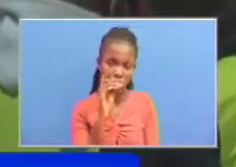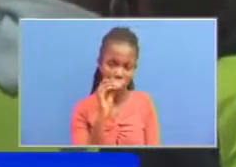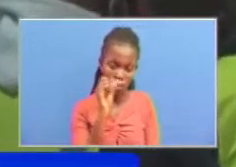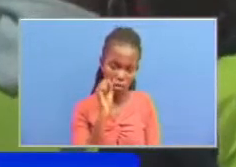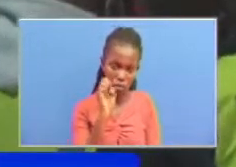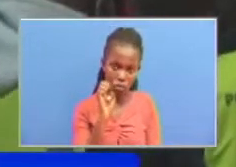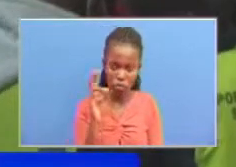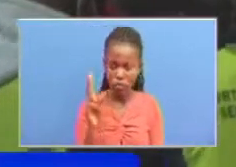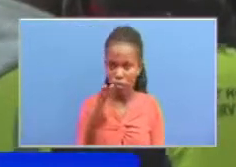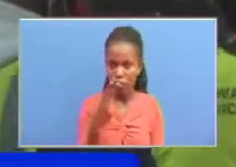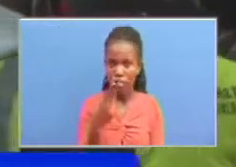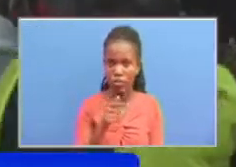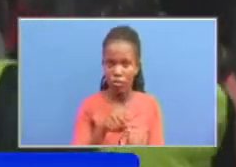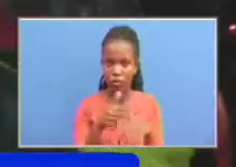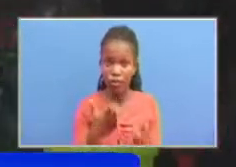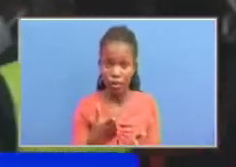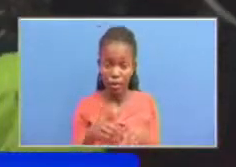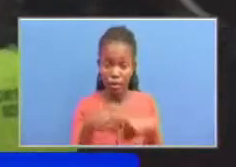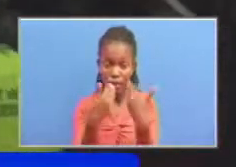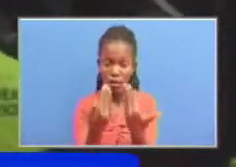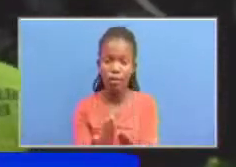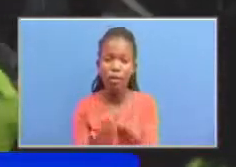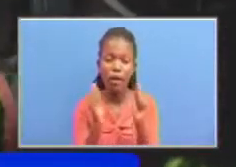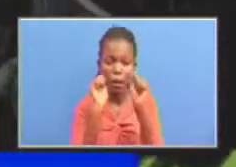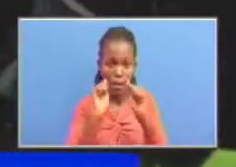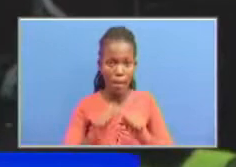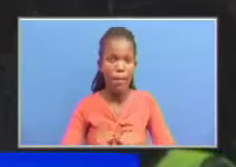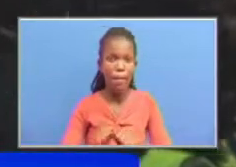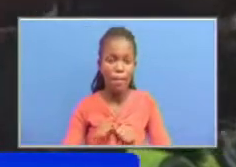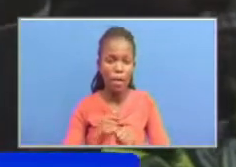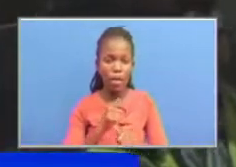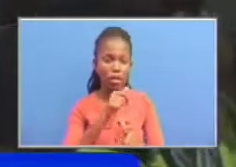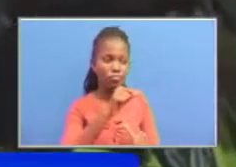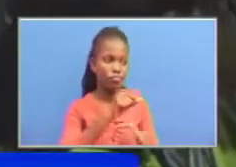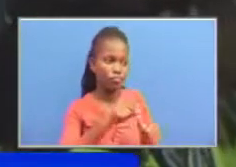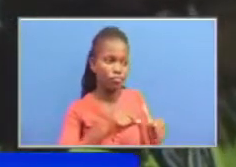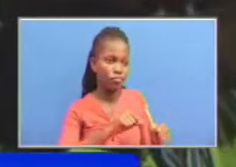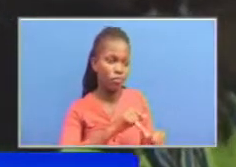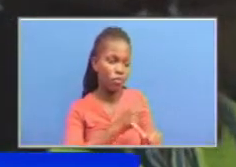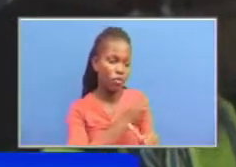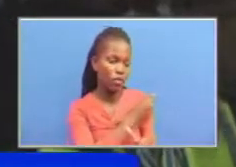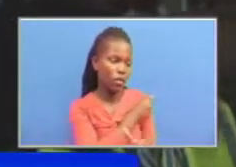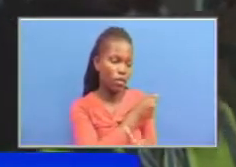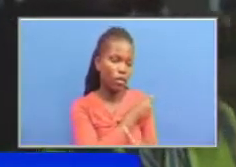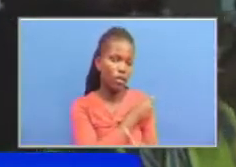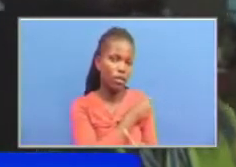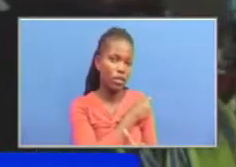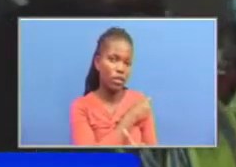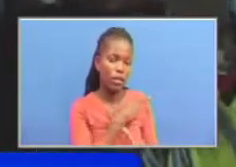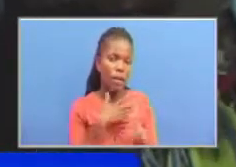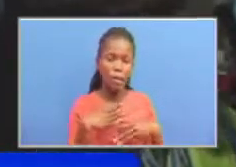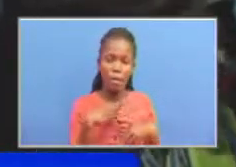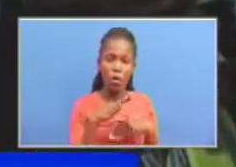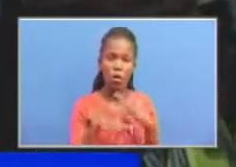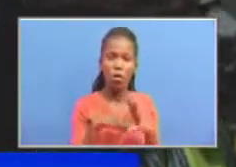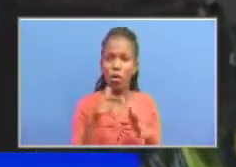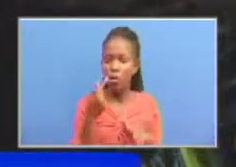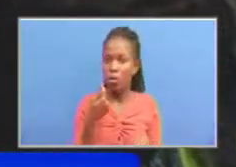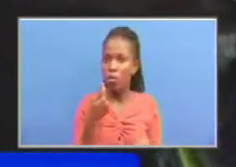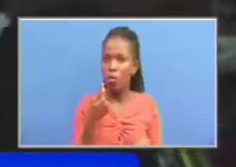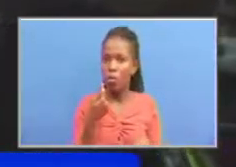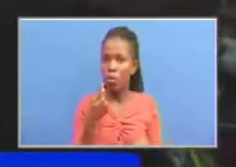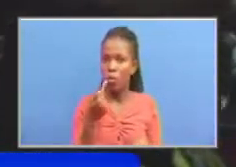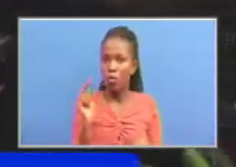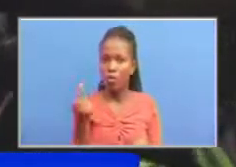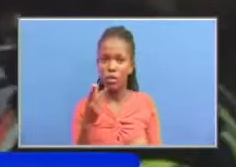at this time, with this donation, we will be able to roll out the vaccine to the rest of the people who had taken